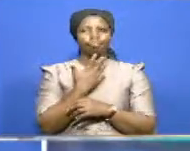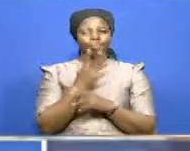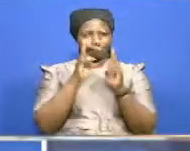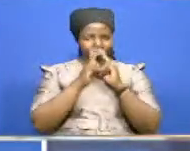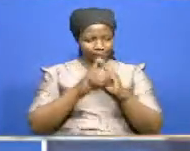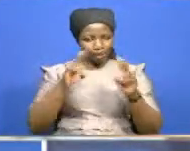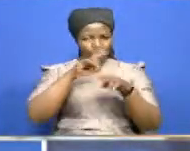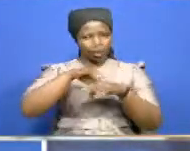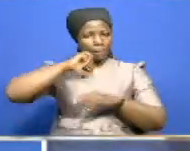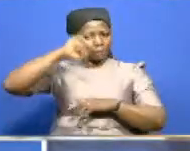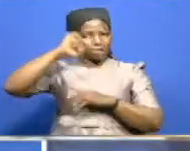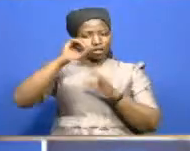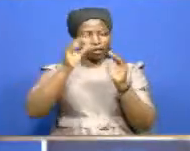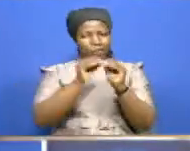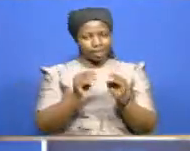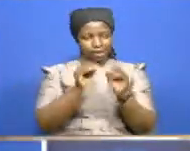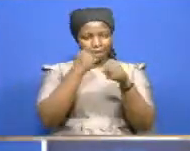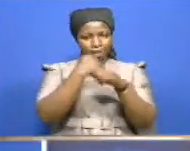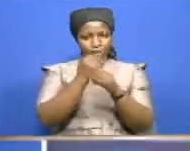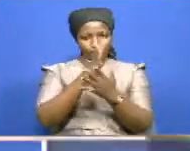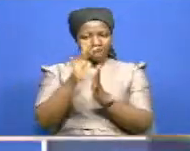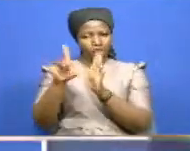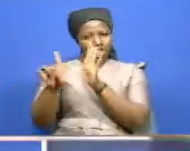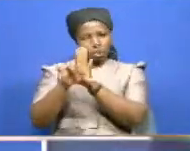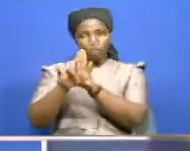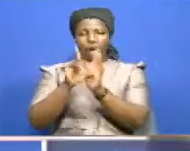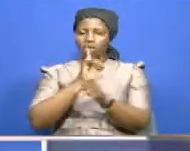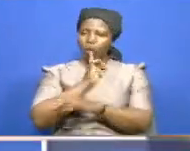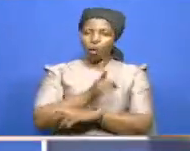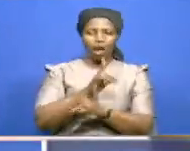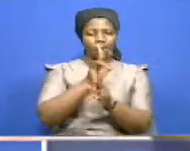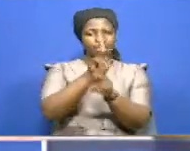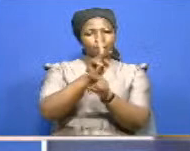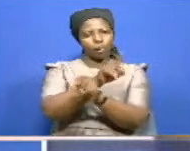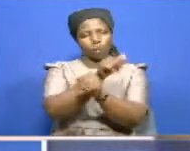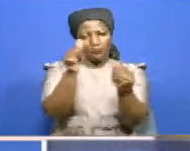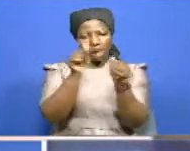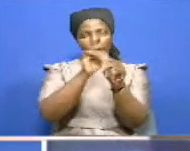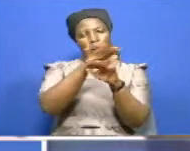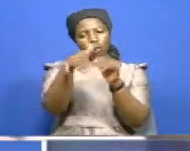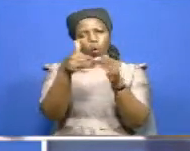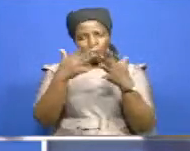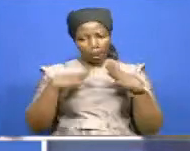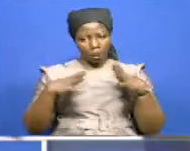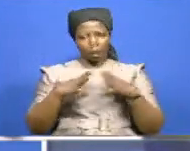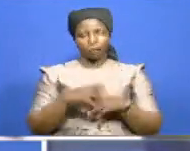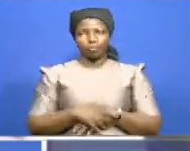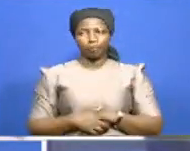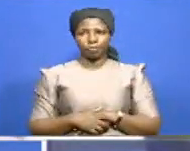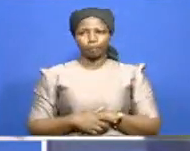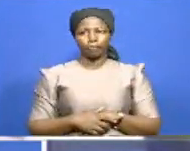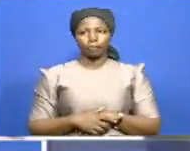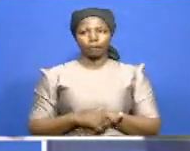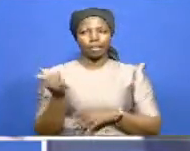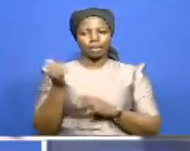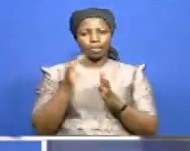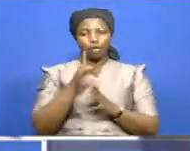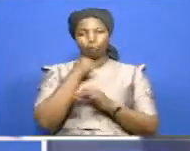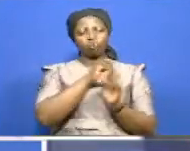ensure law and order is maintained by all. And moreover, we are not going to stop at that. Anybody who come and incite people